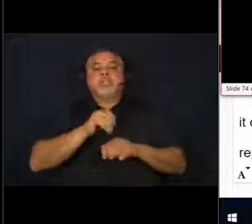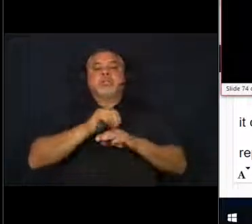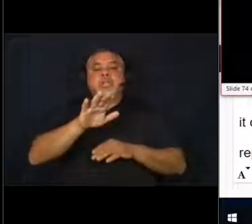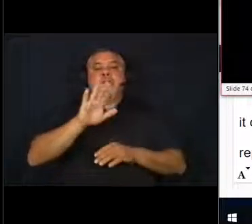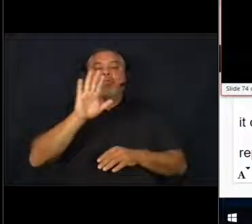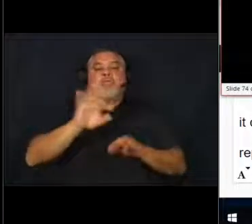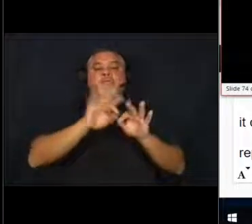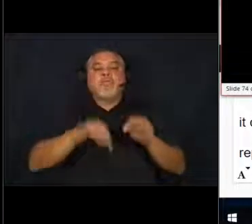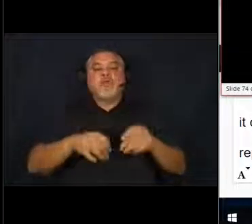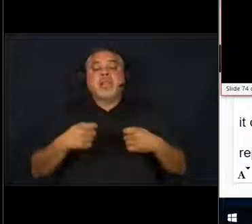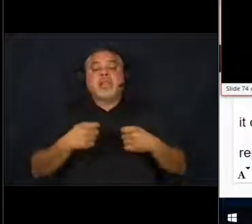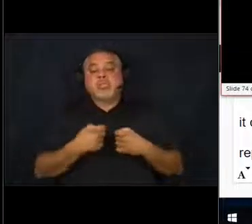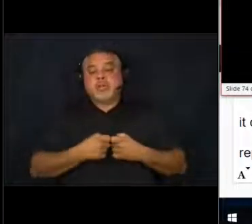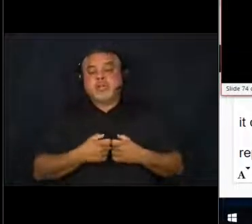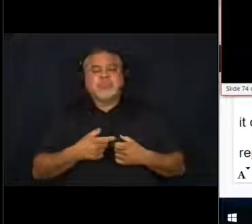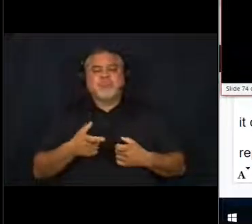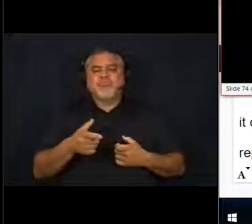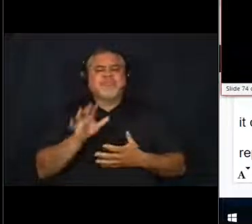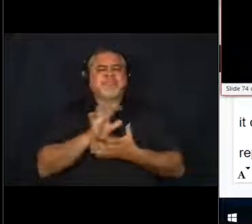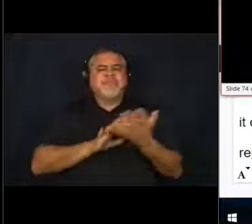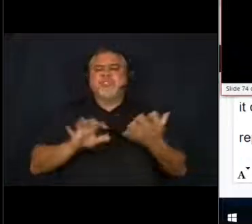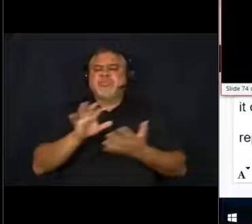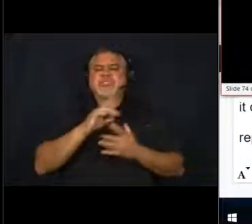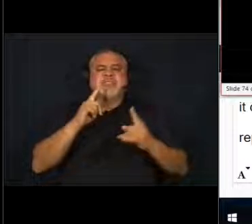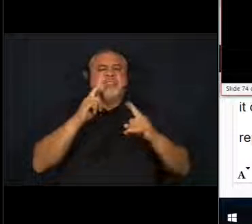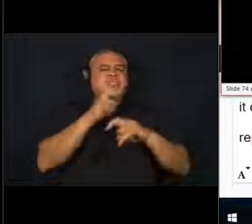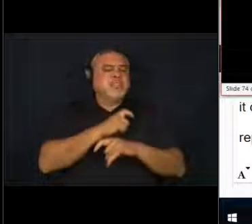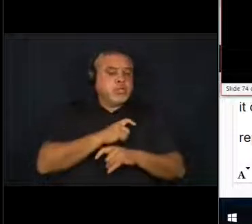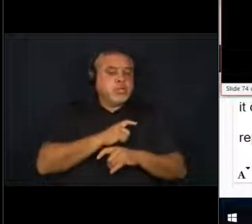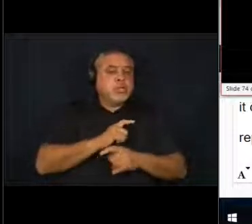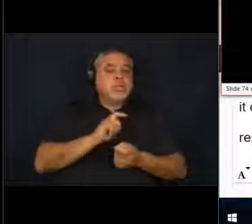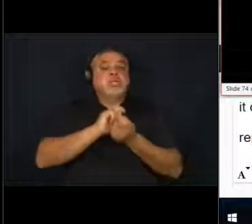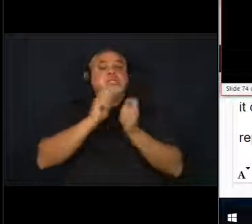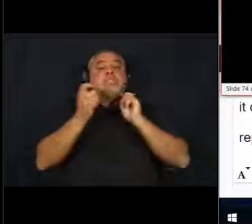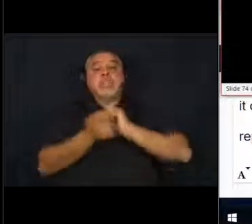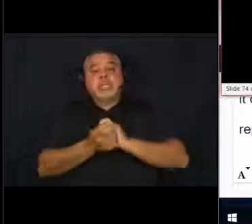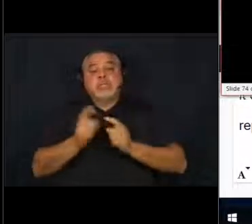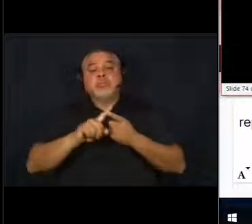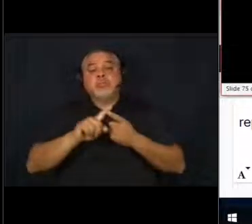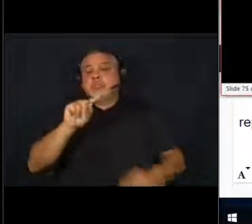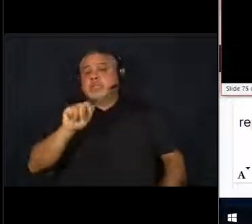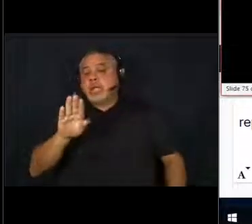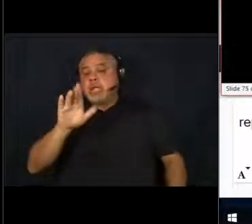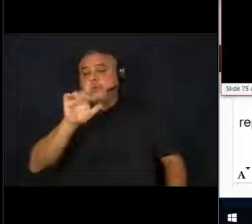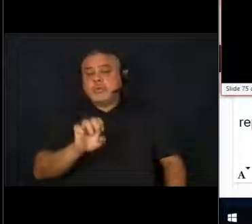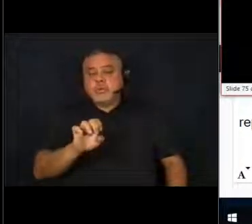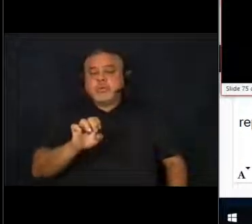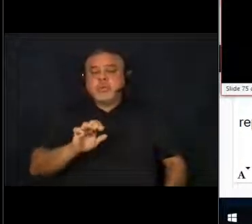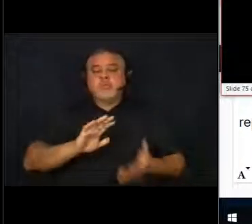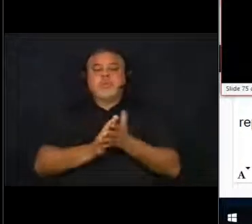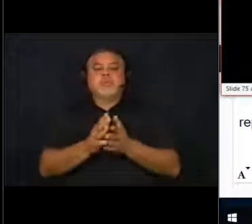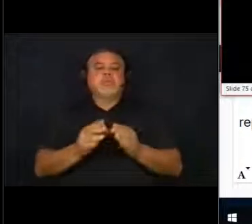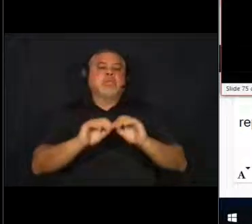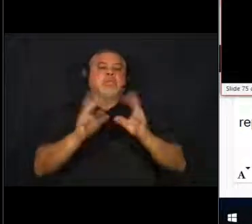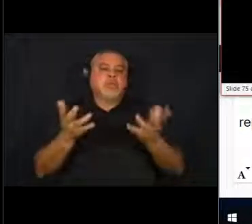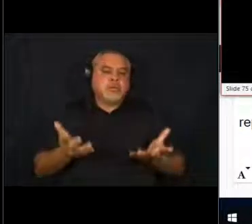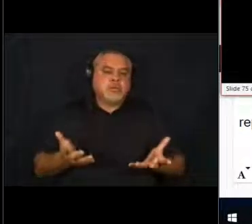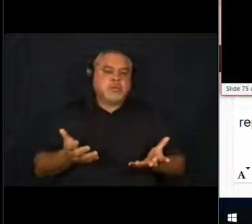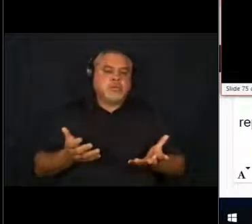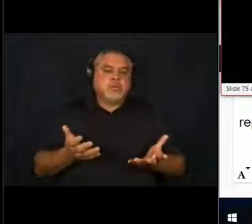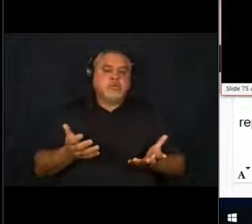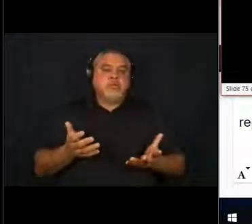Well, that's just downright confusing, isn't it? But when we turn it into a table, it becomes crystal clear. If